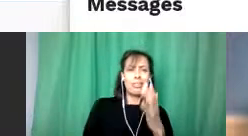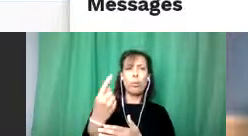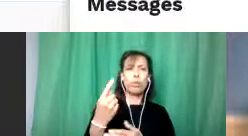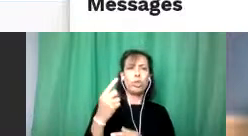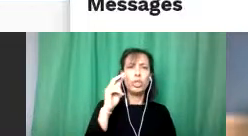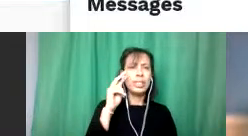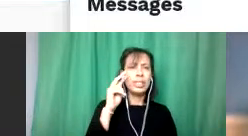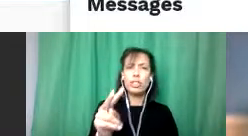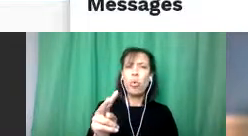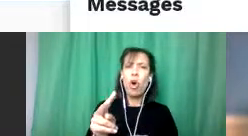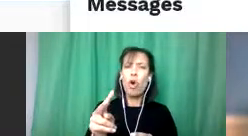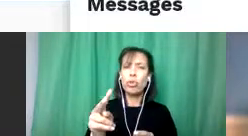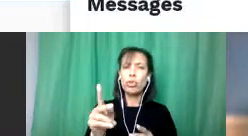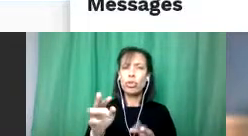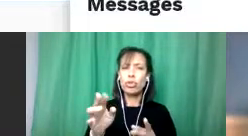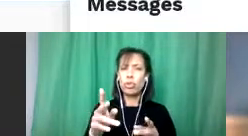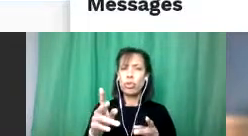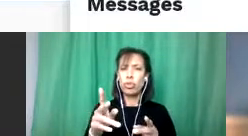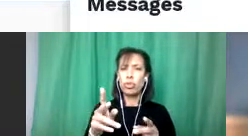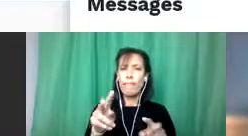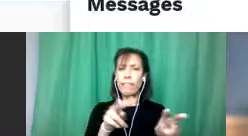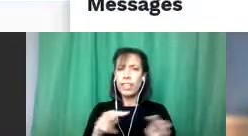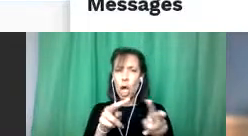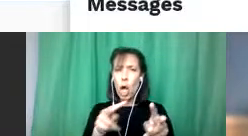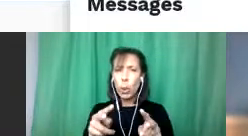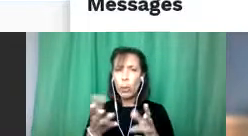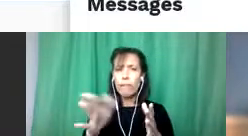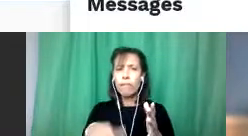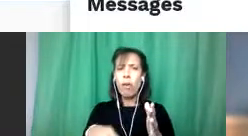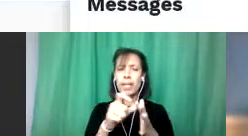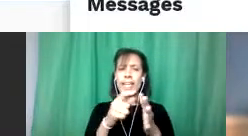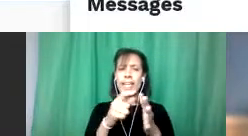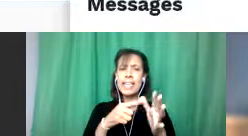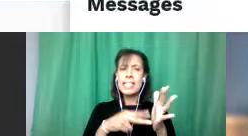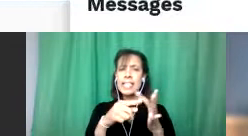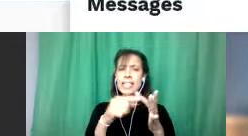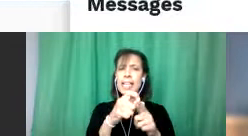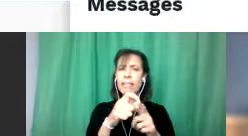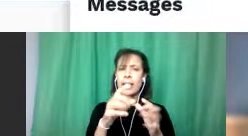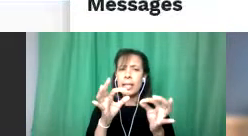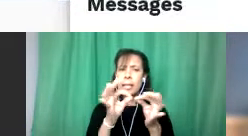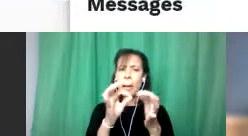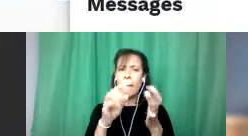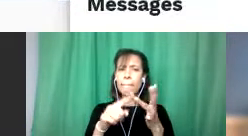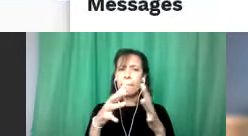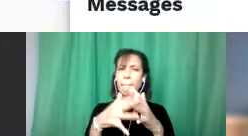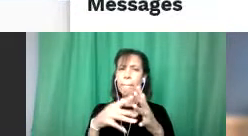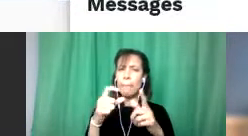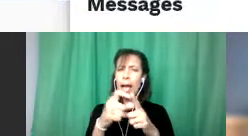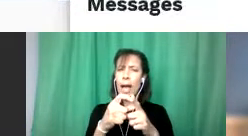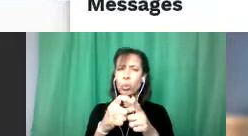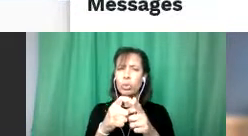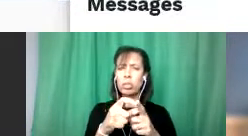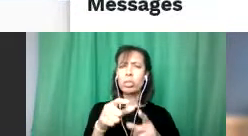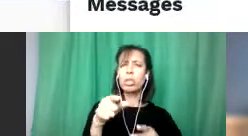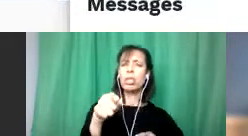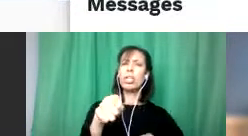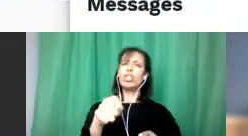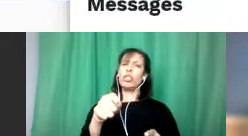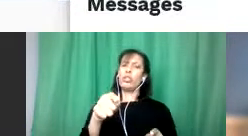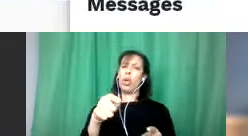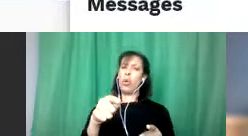video, have a look at it. It's really good. It's about 4 minutes long. Bowd talks